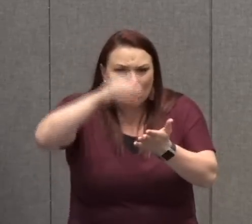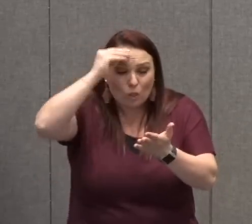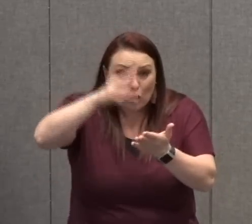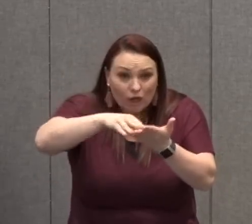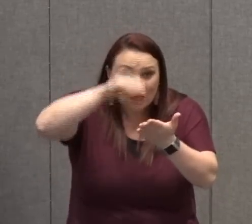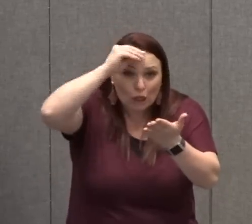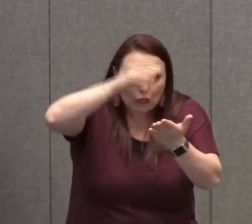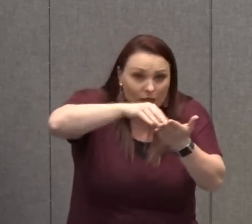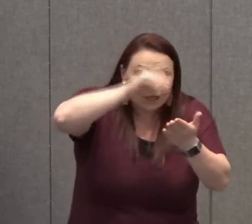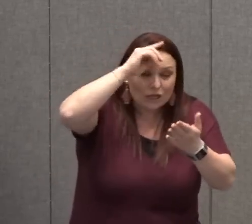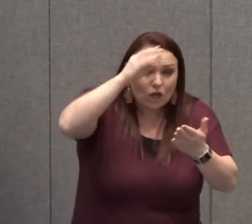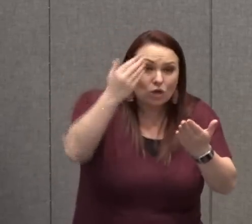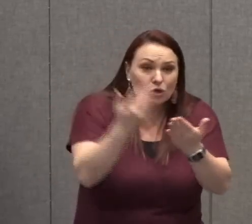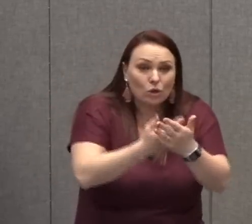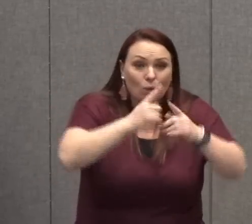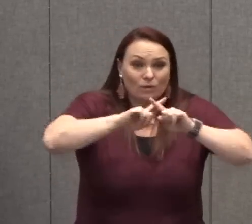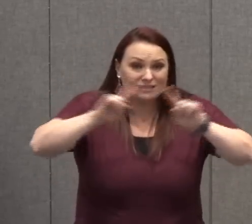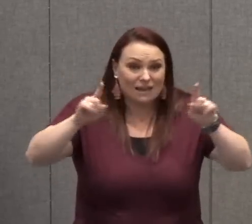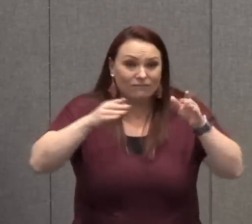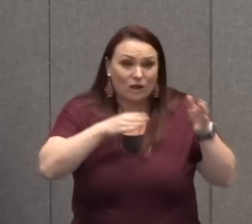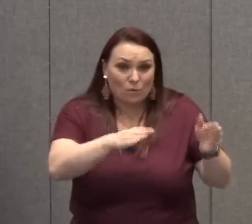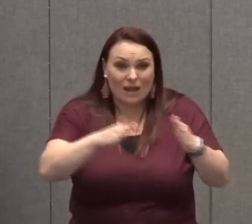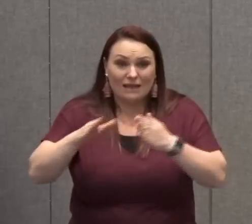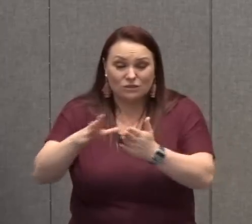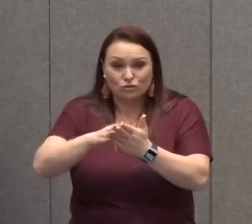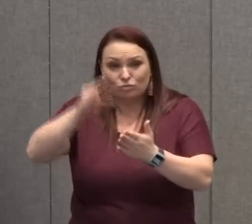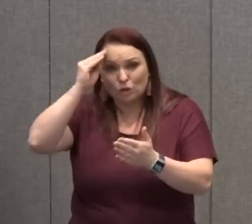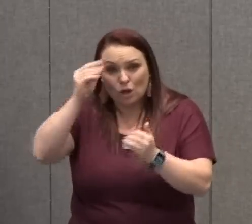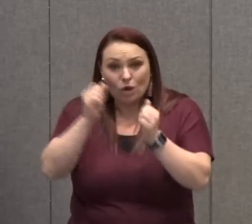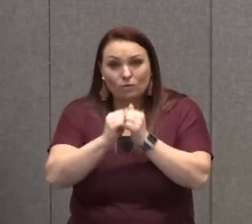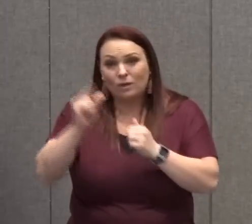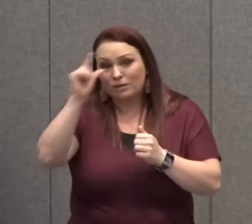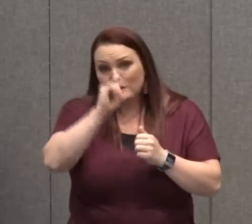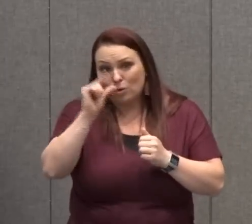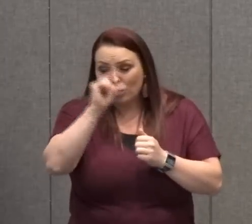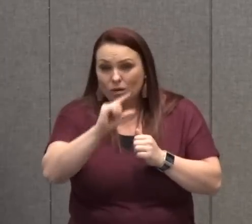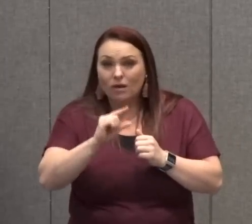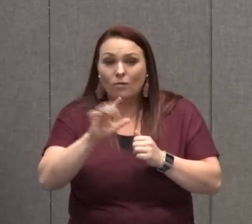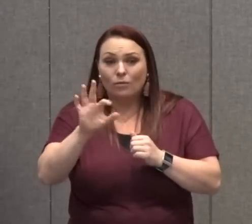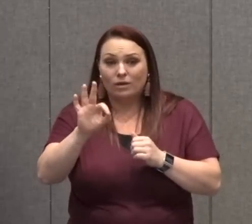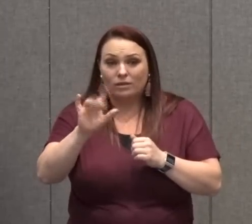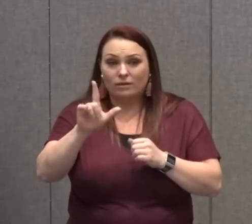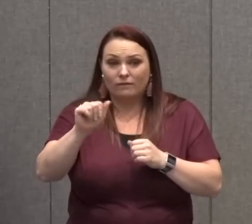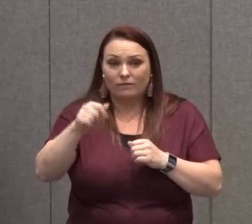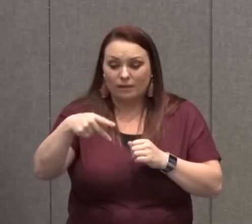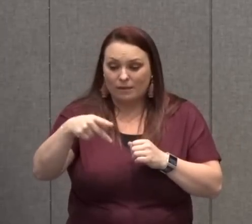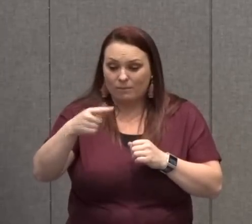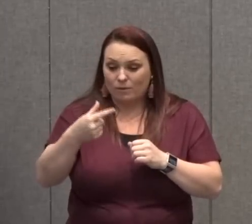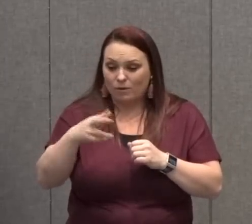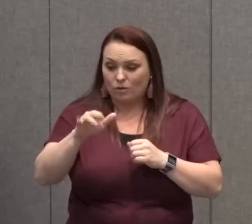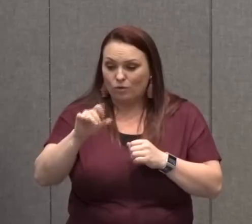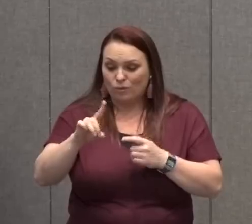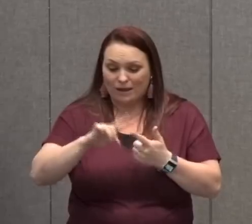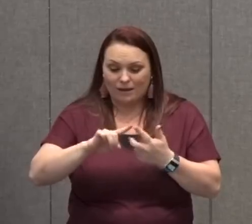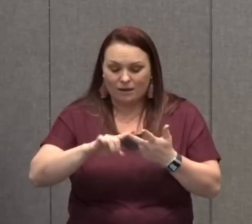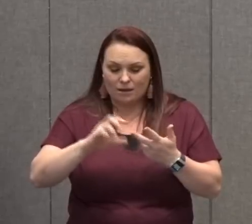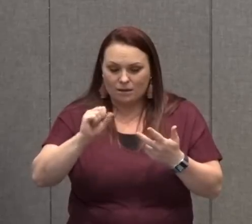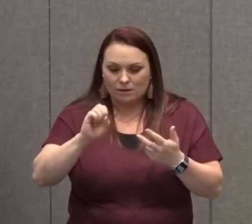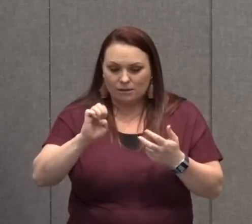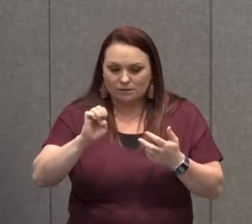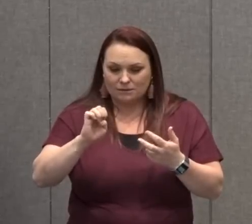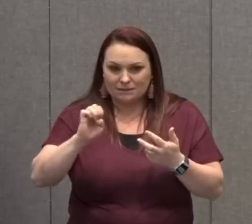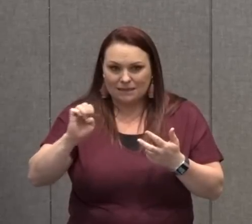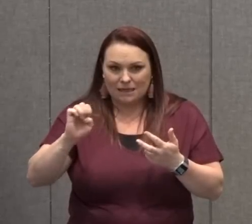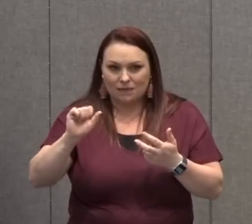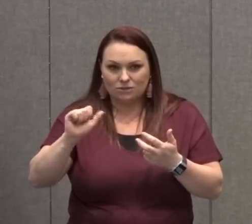new ways to learn with Google Classroom see-saw flip grid all these new ways so maybe if we write learn